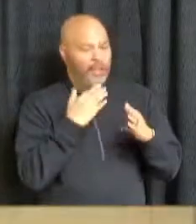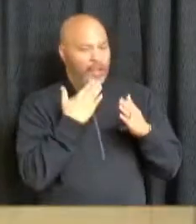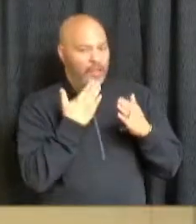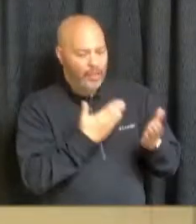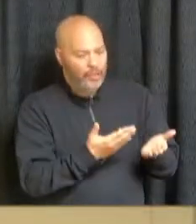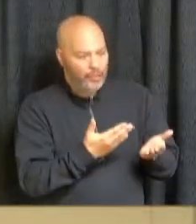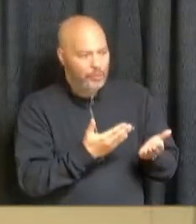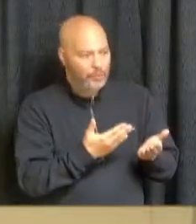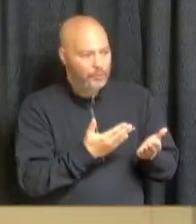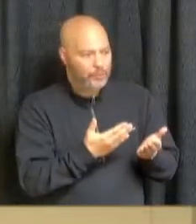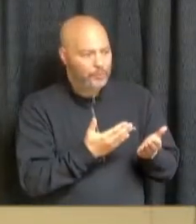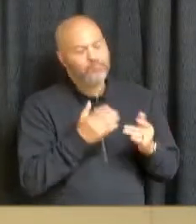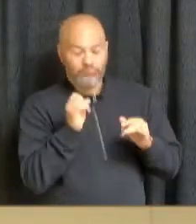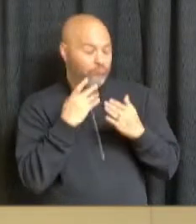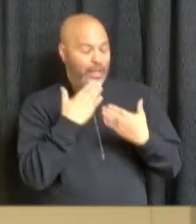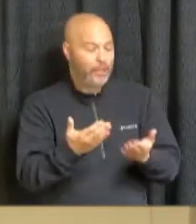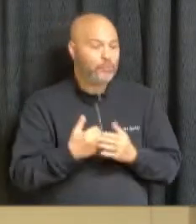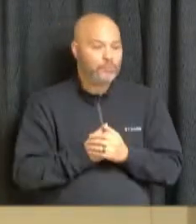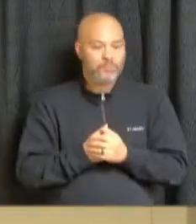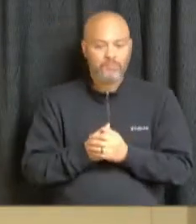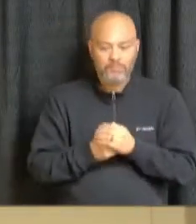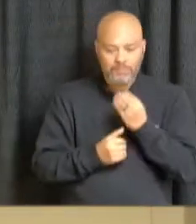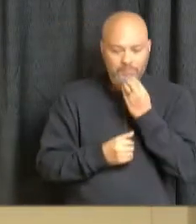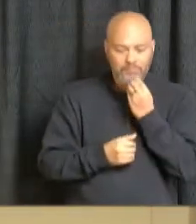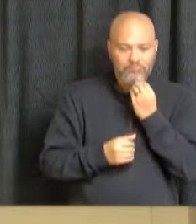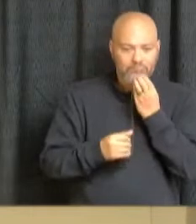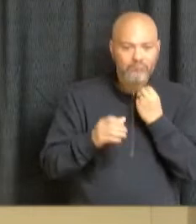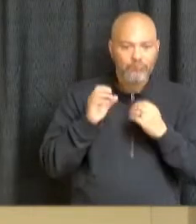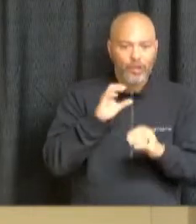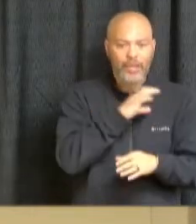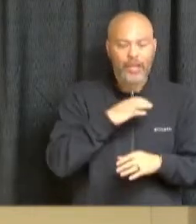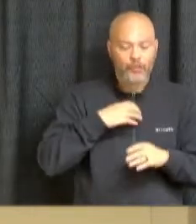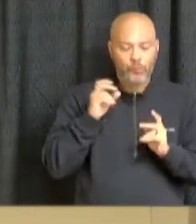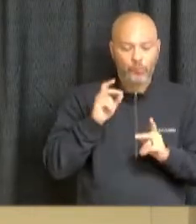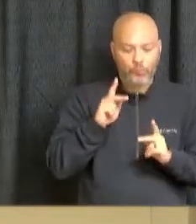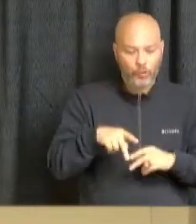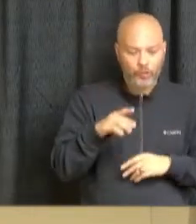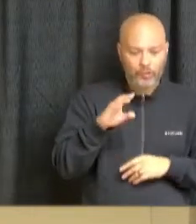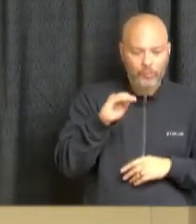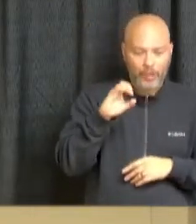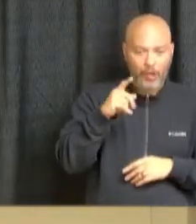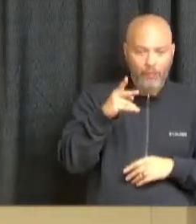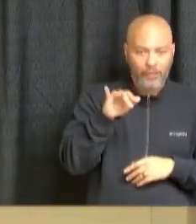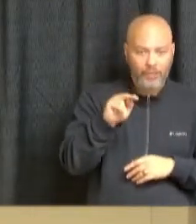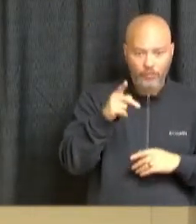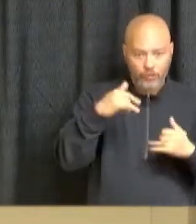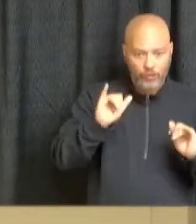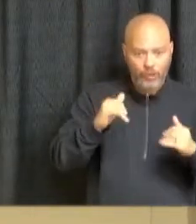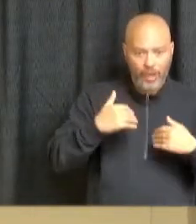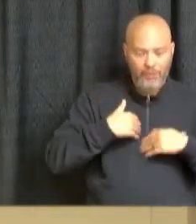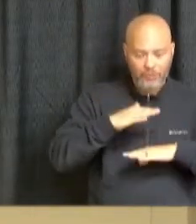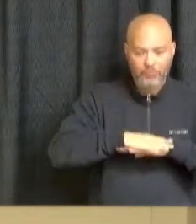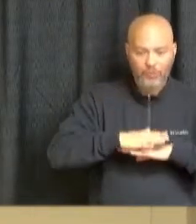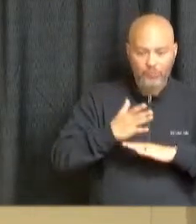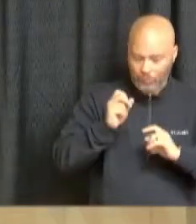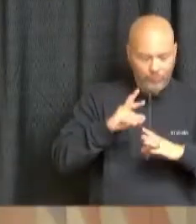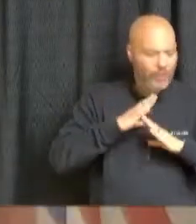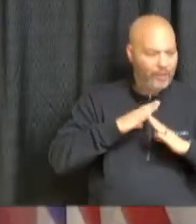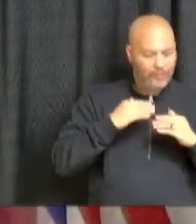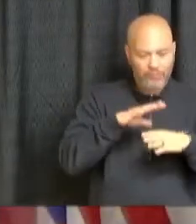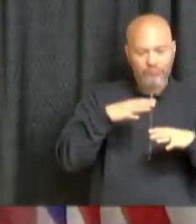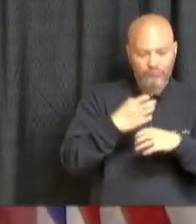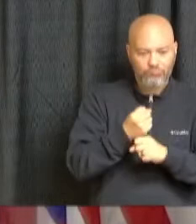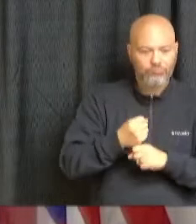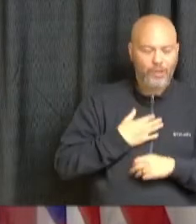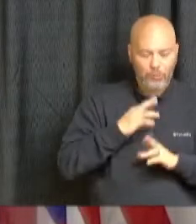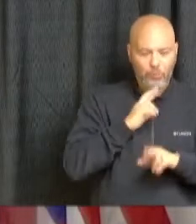just, thank you. You're welcome. Okay, thank you. Councilperson McLaughlin, you still have the floor. I'm done. Thank you. That Okay. concludes my